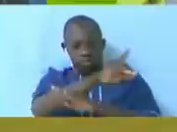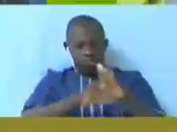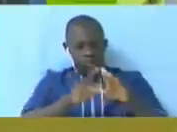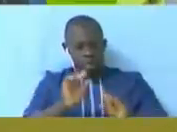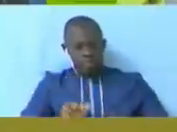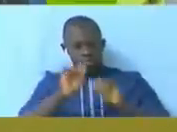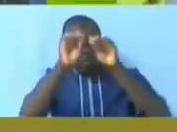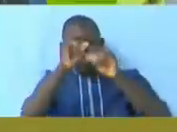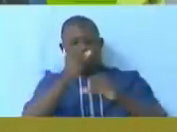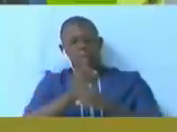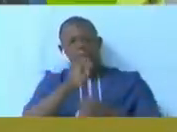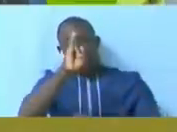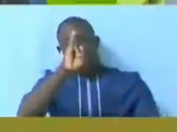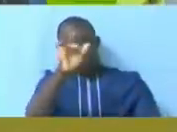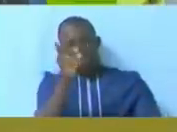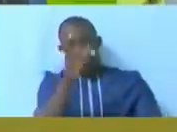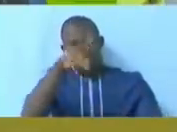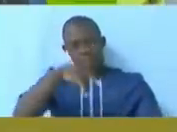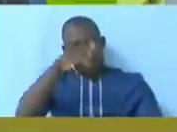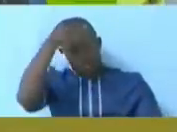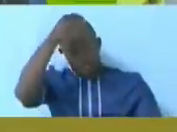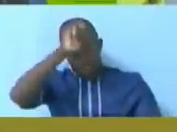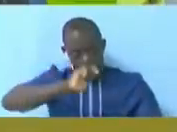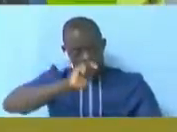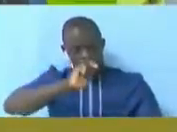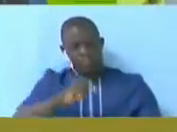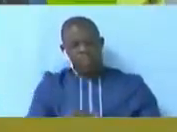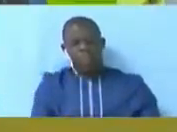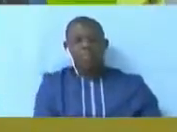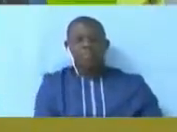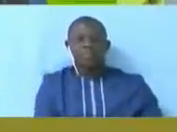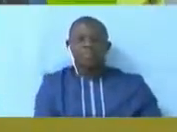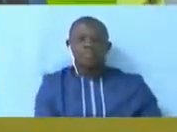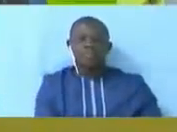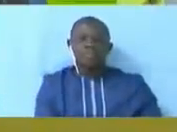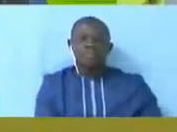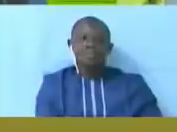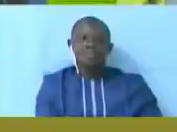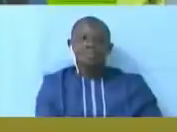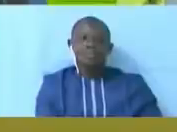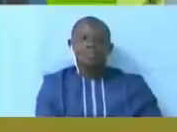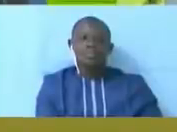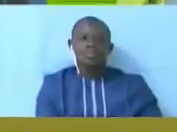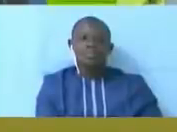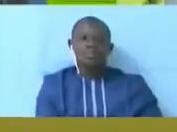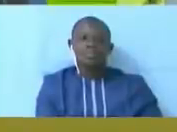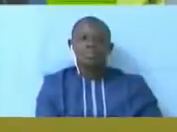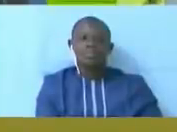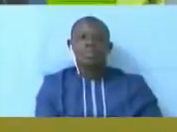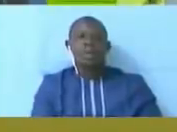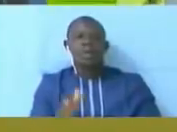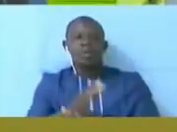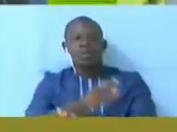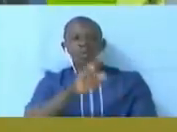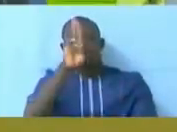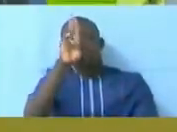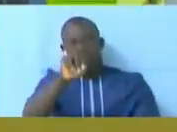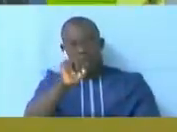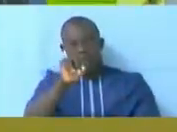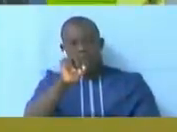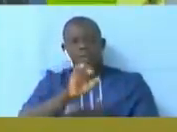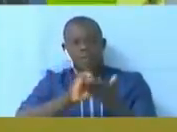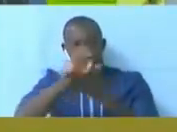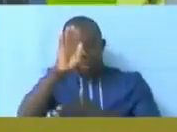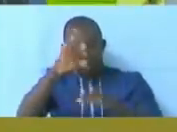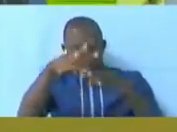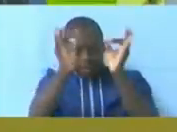wol be la kundon ko de memu Inspector General of Police. The UN sent a team of investigators. United